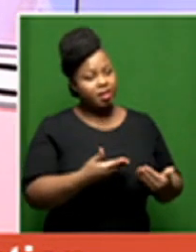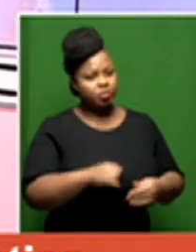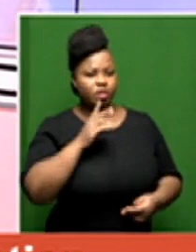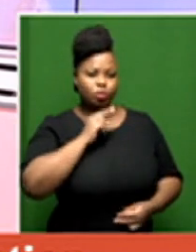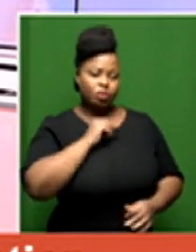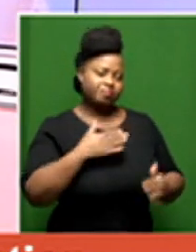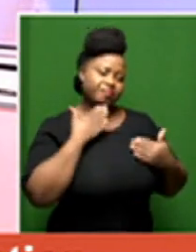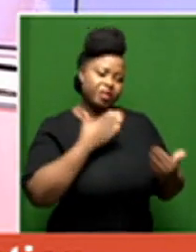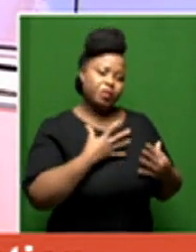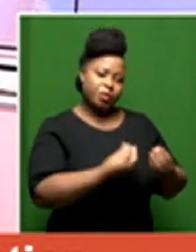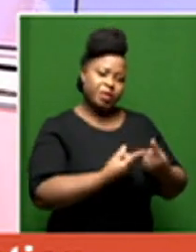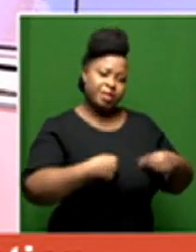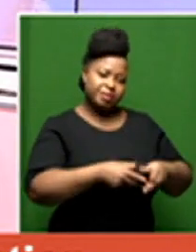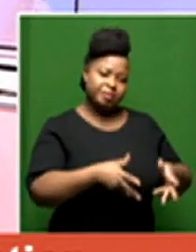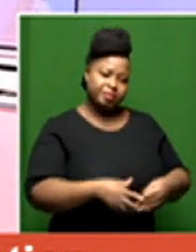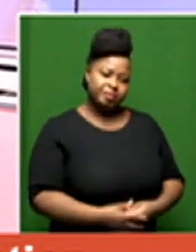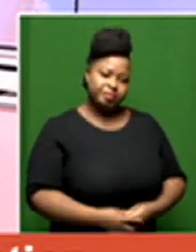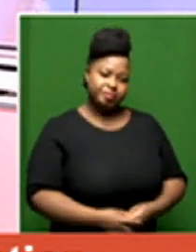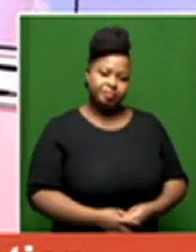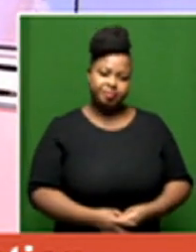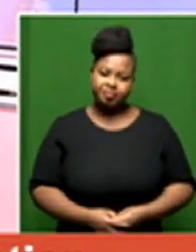you so much for coming through.